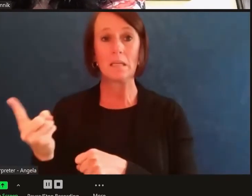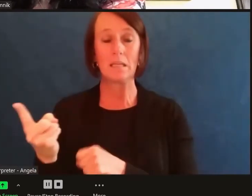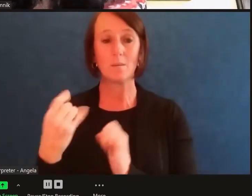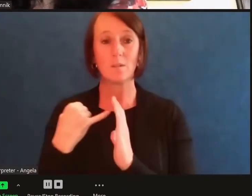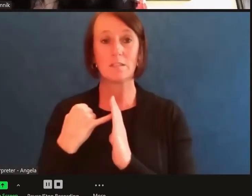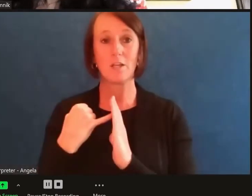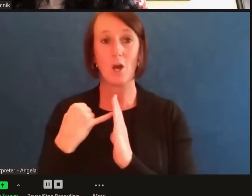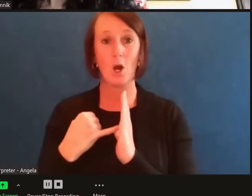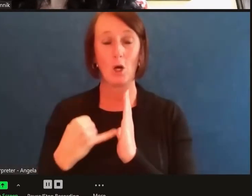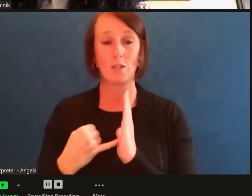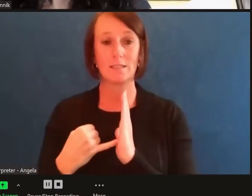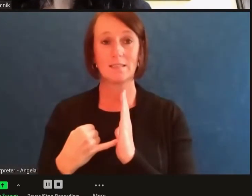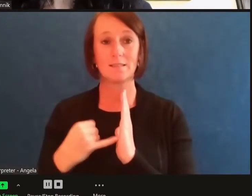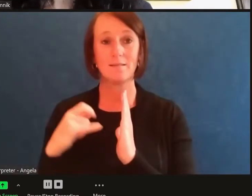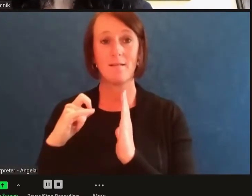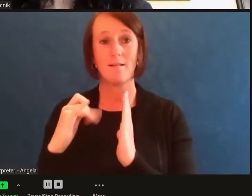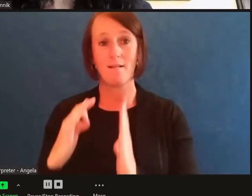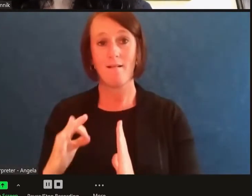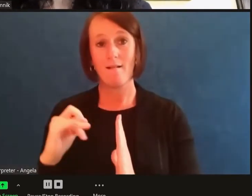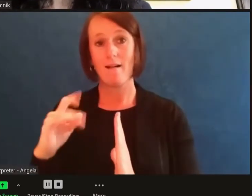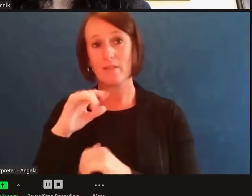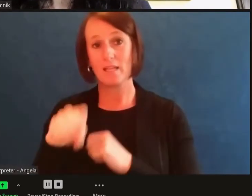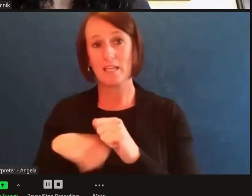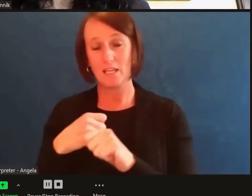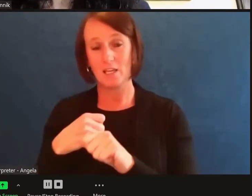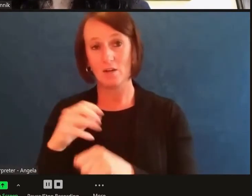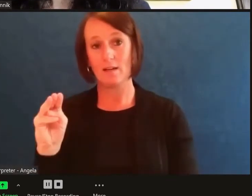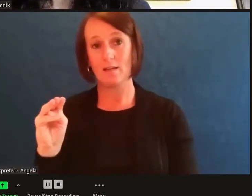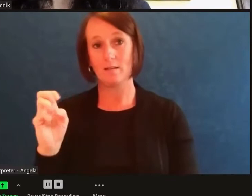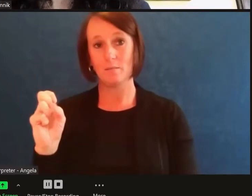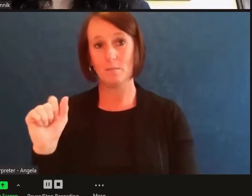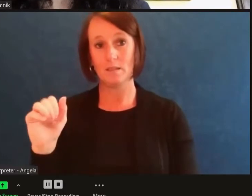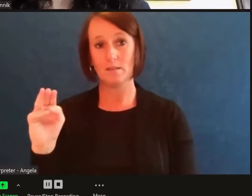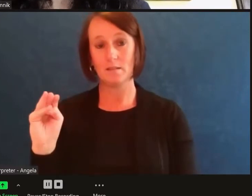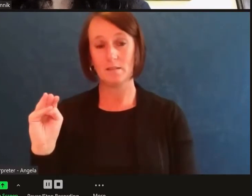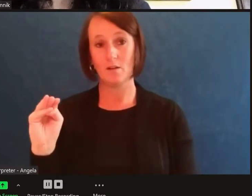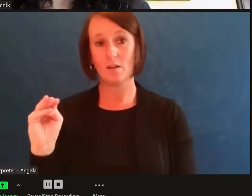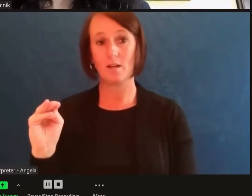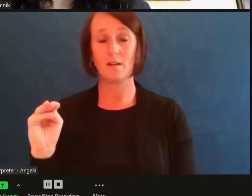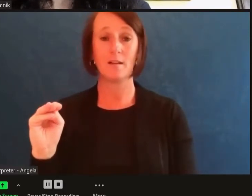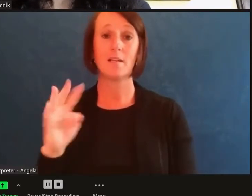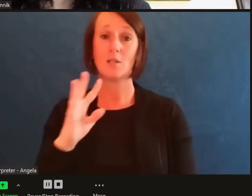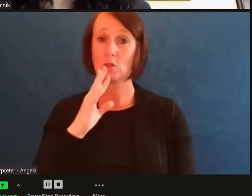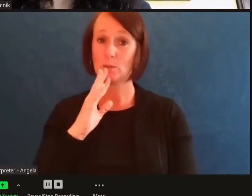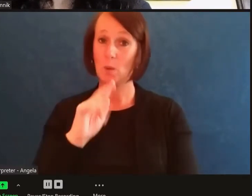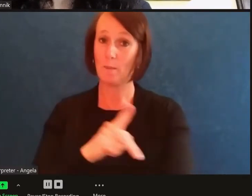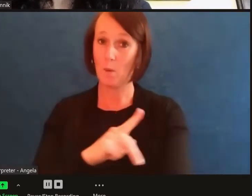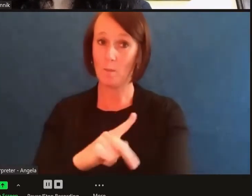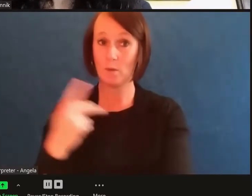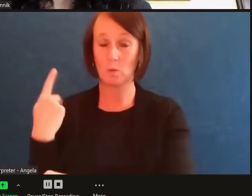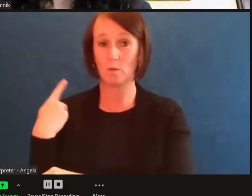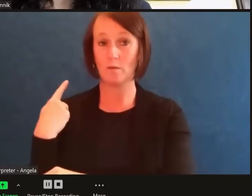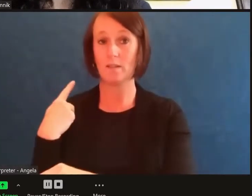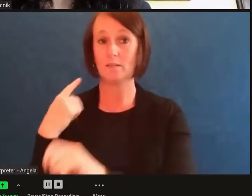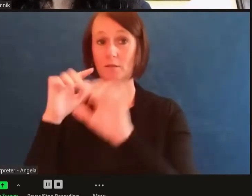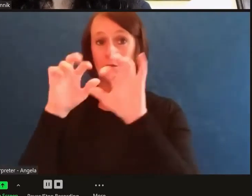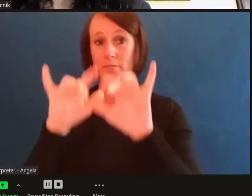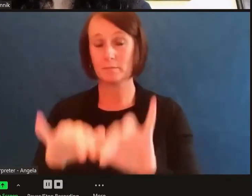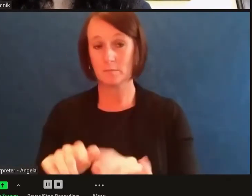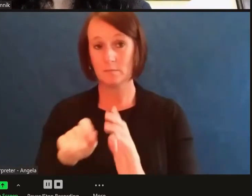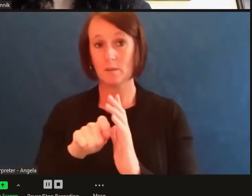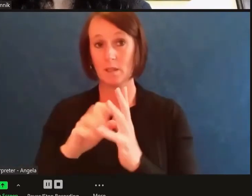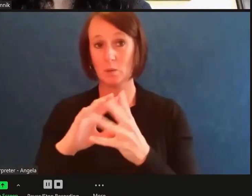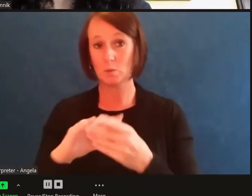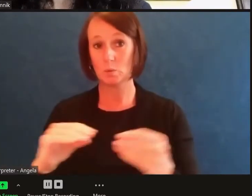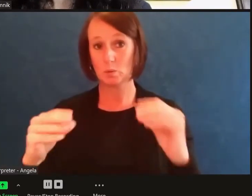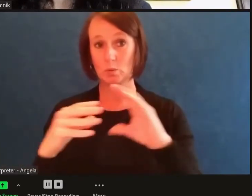was the established artist of the year in Mississauga. He's a spoken word poet, and we are writing a story about